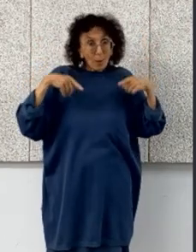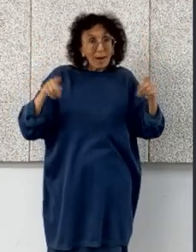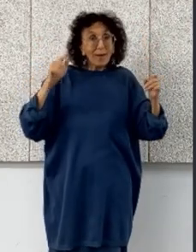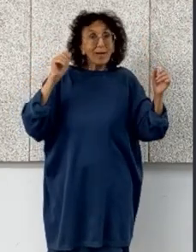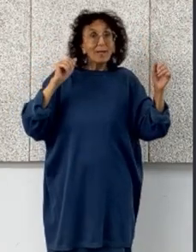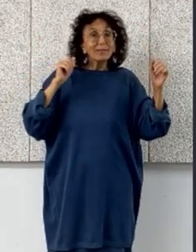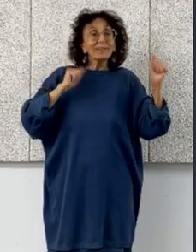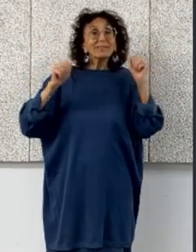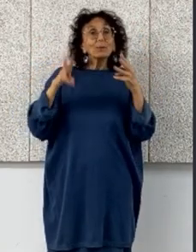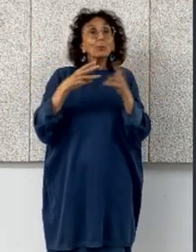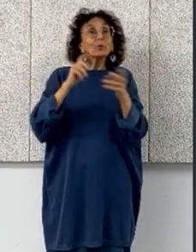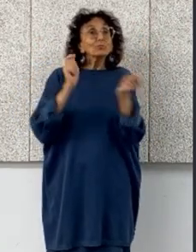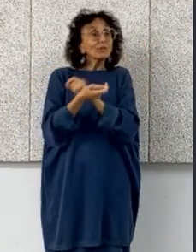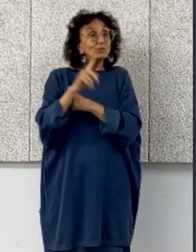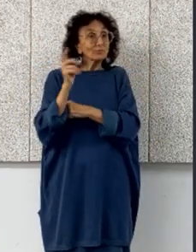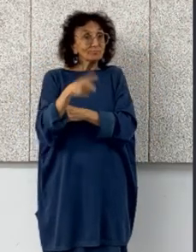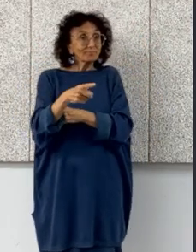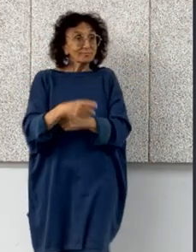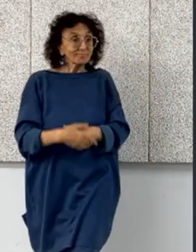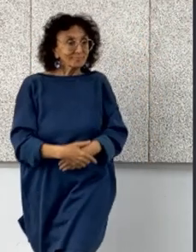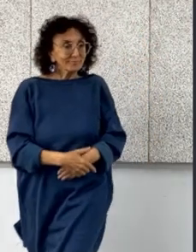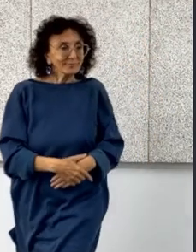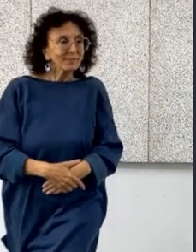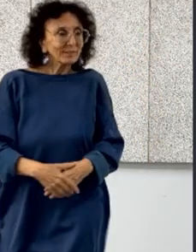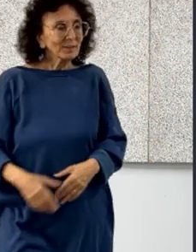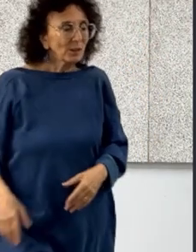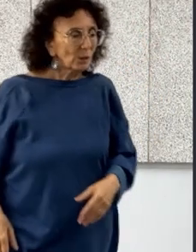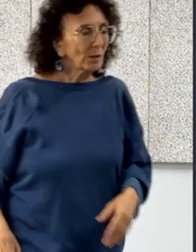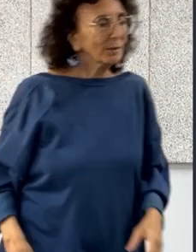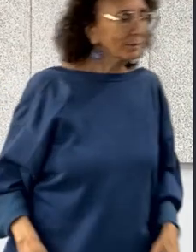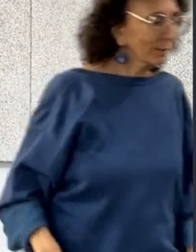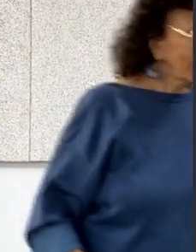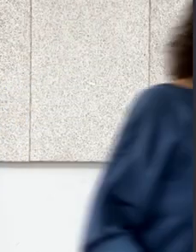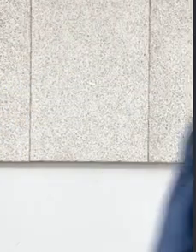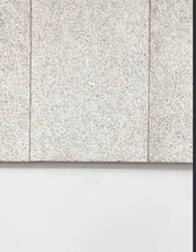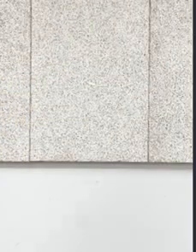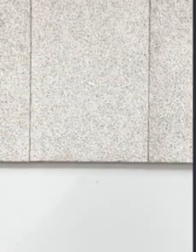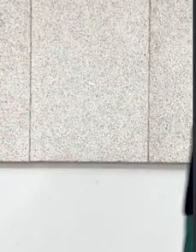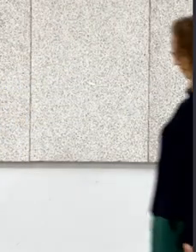transition? Mm-hmm. Yep.